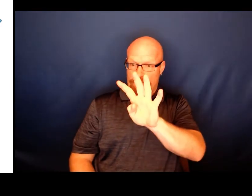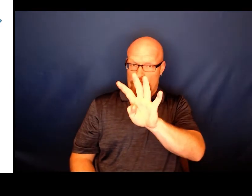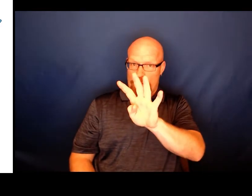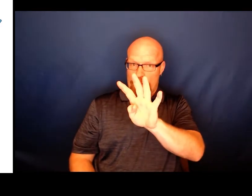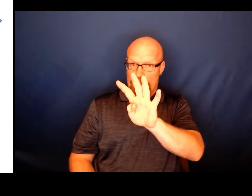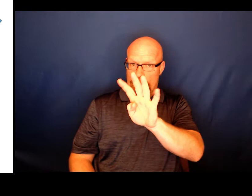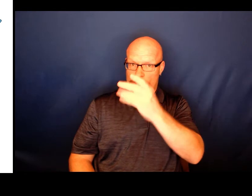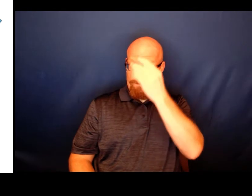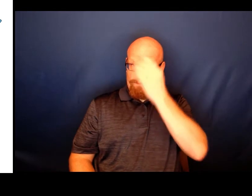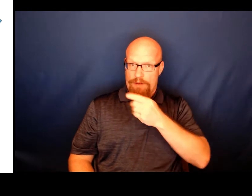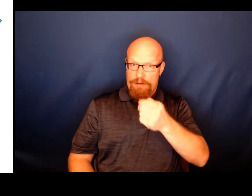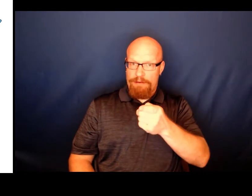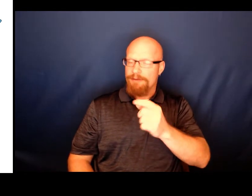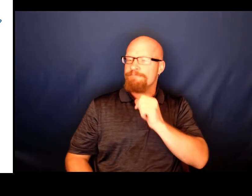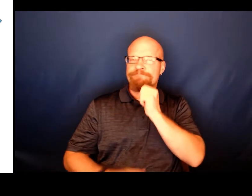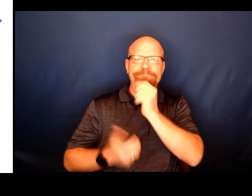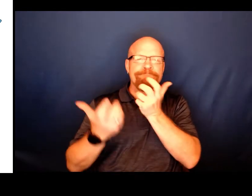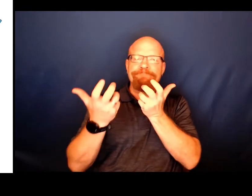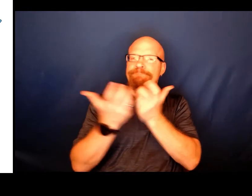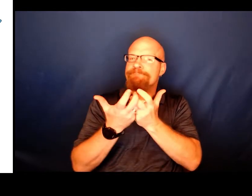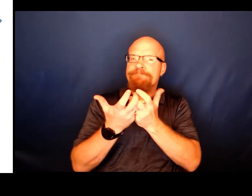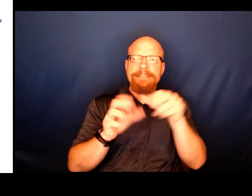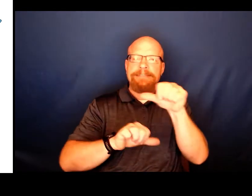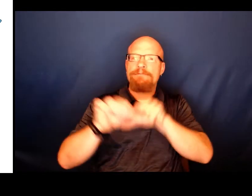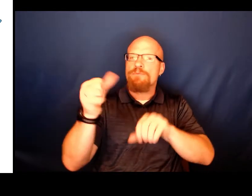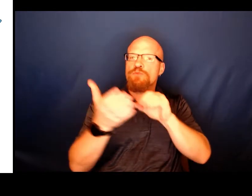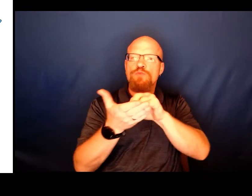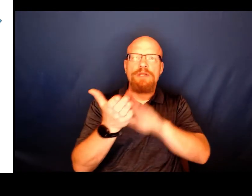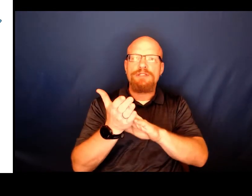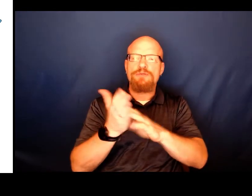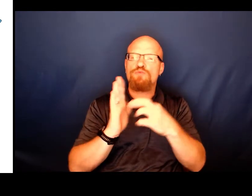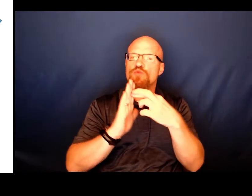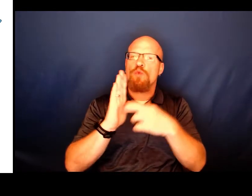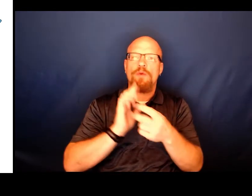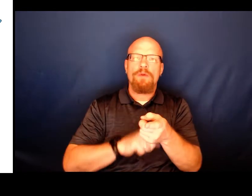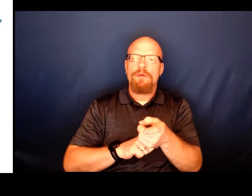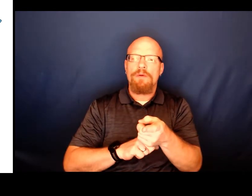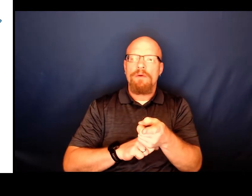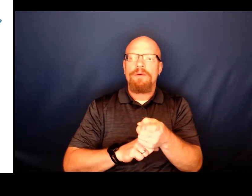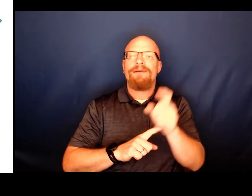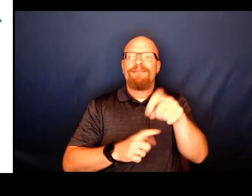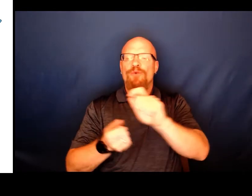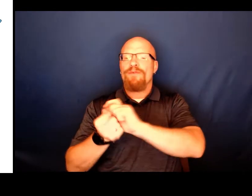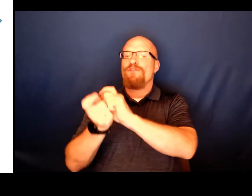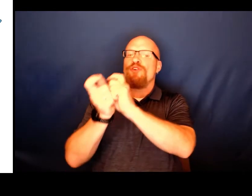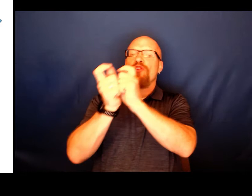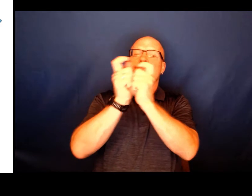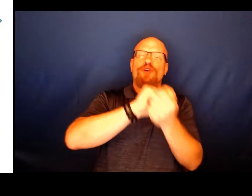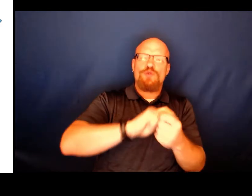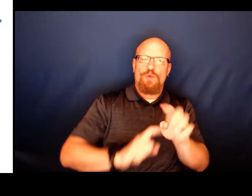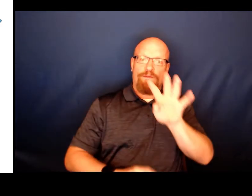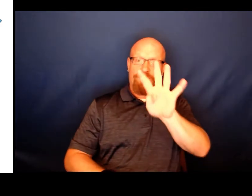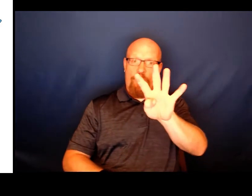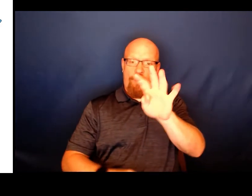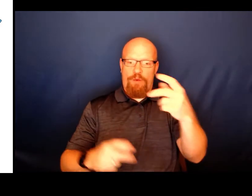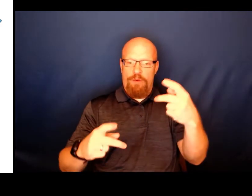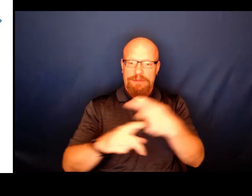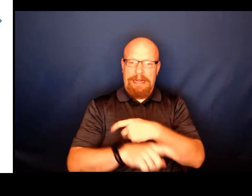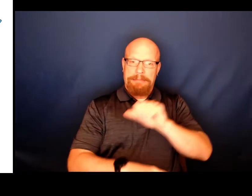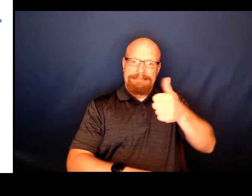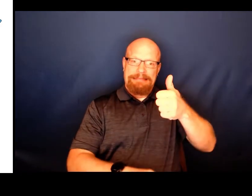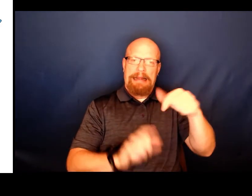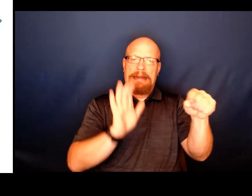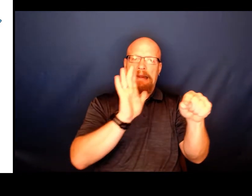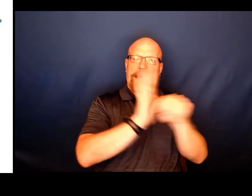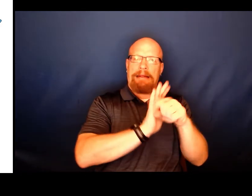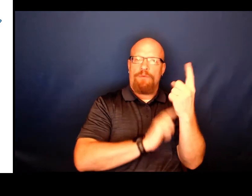Now the 0.4, it doesn't fit in with the rules of scientific notation. We'll have to convert 0.4 to